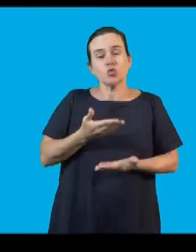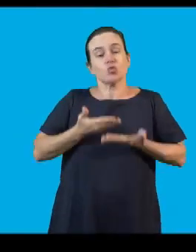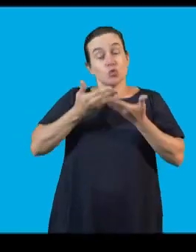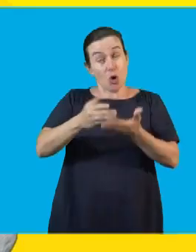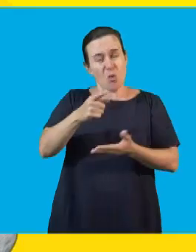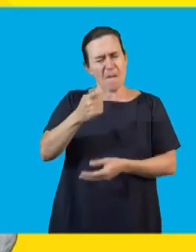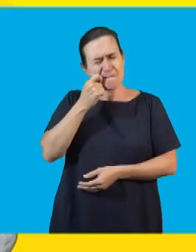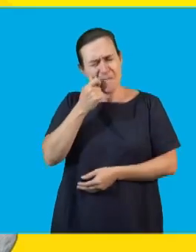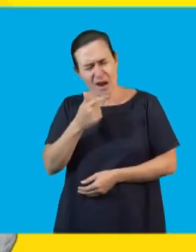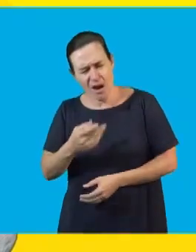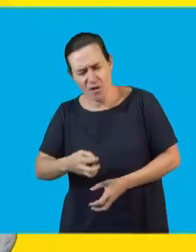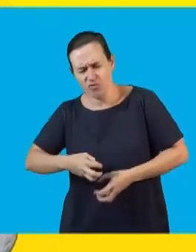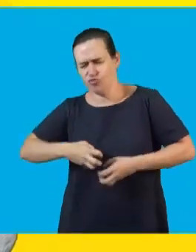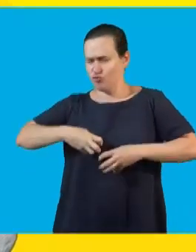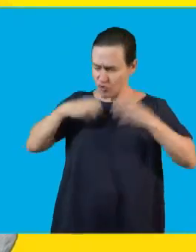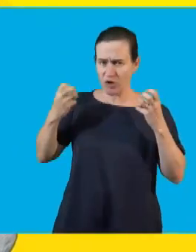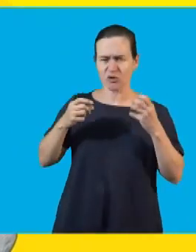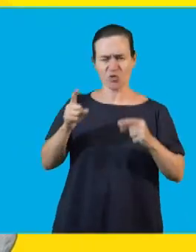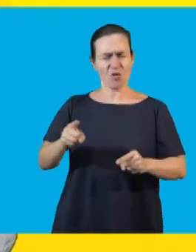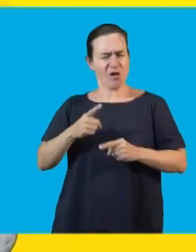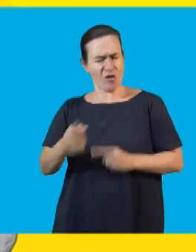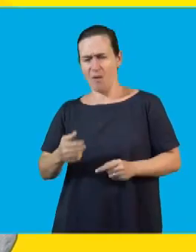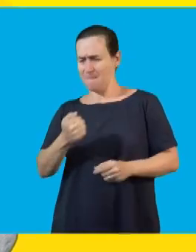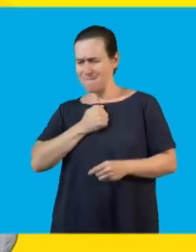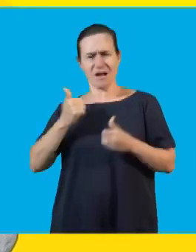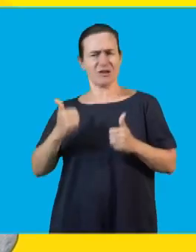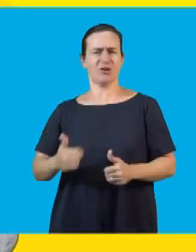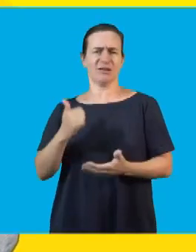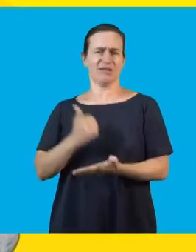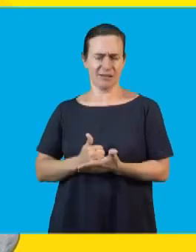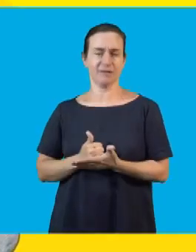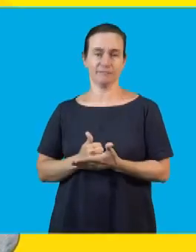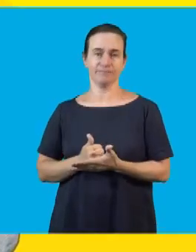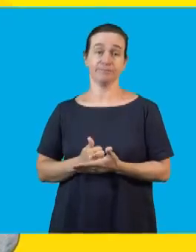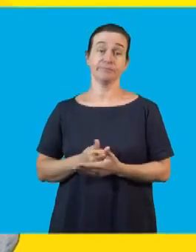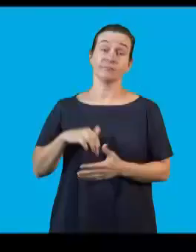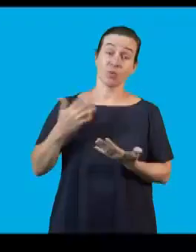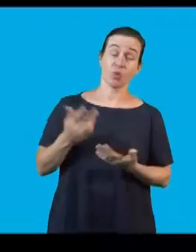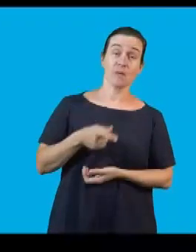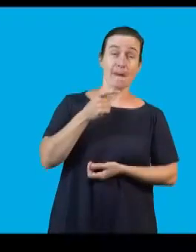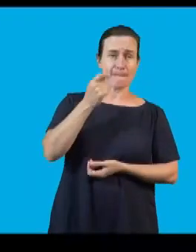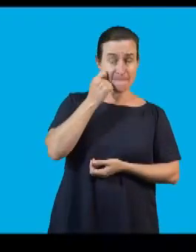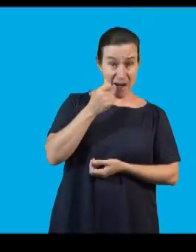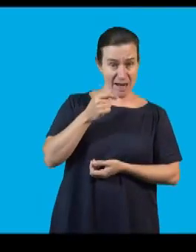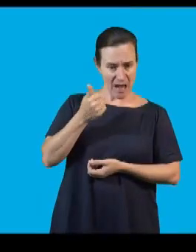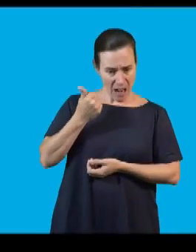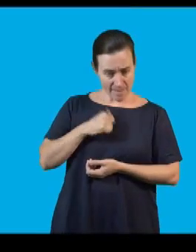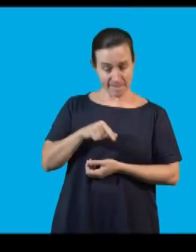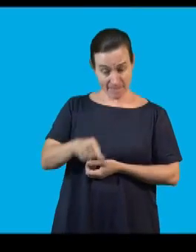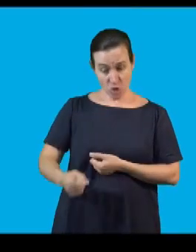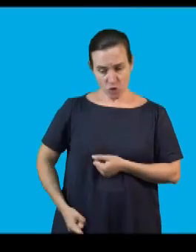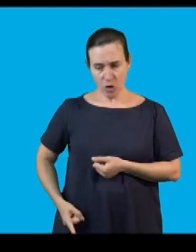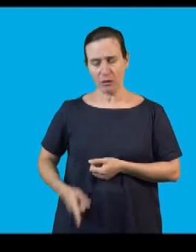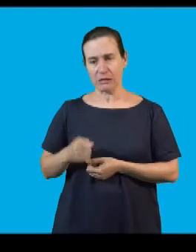to drive home the point, you cannot be sitting on my chair, all right? Or, the man wants Fred to feel